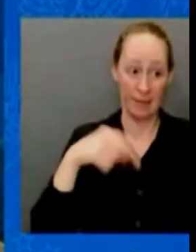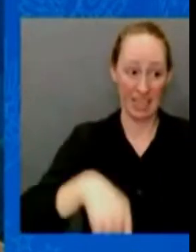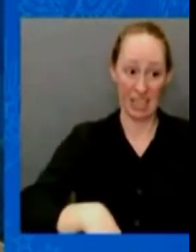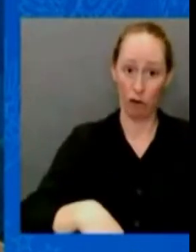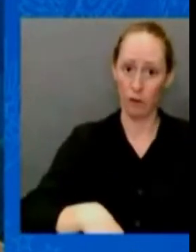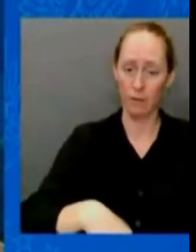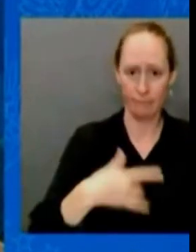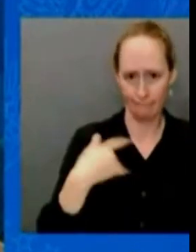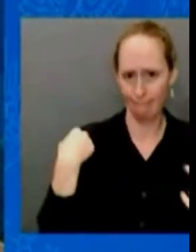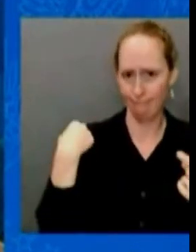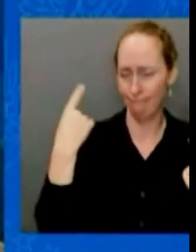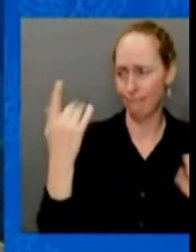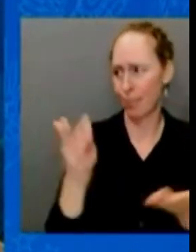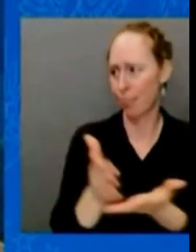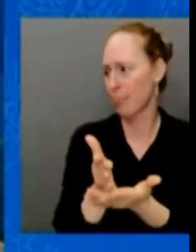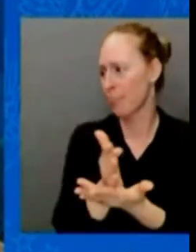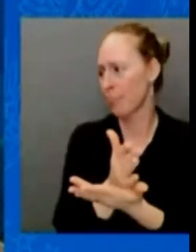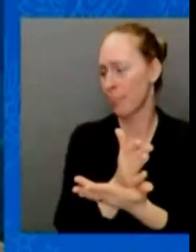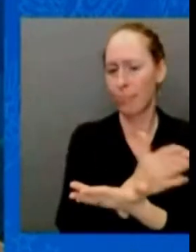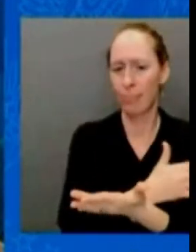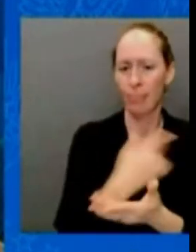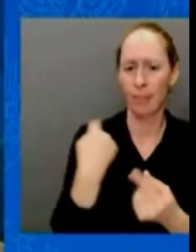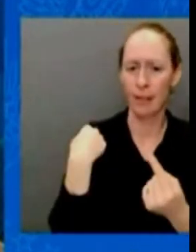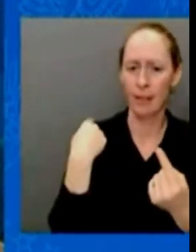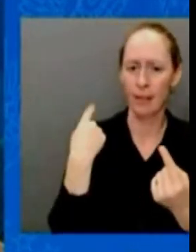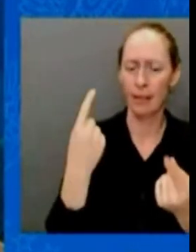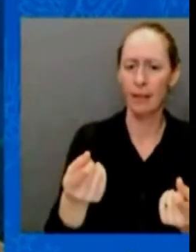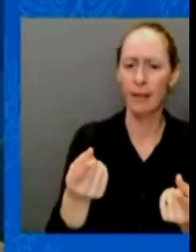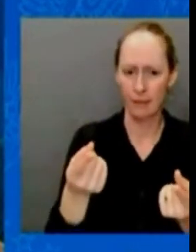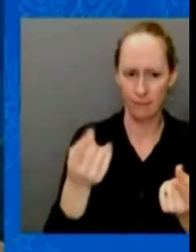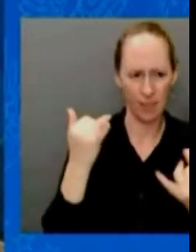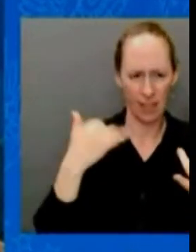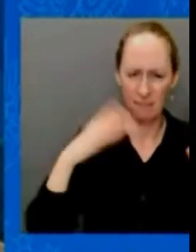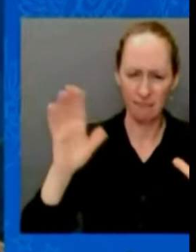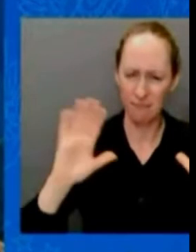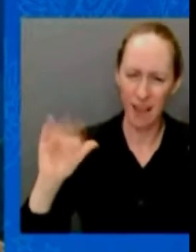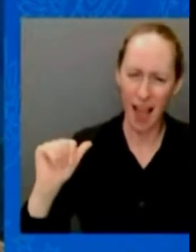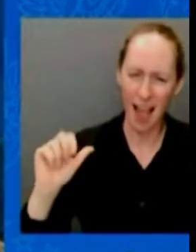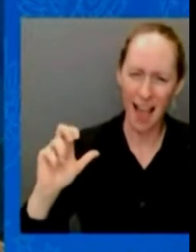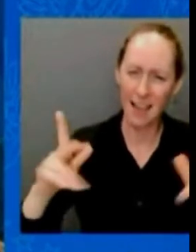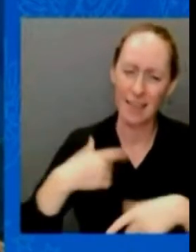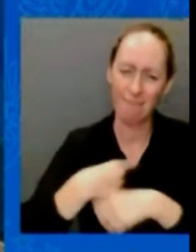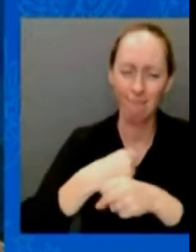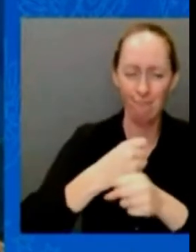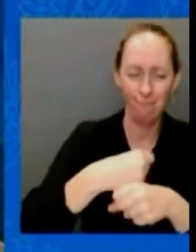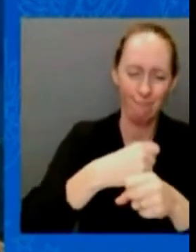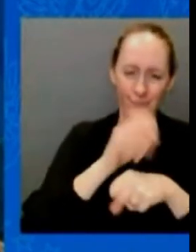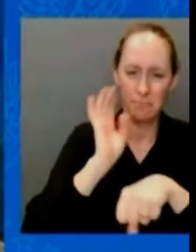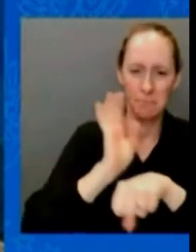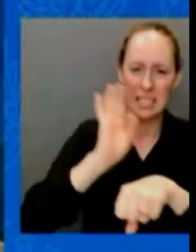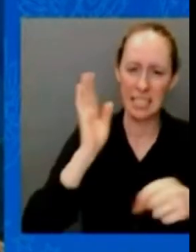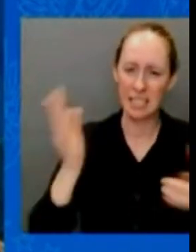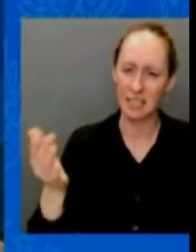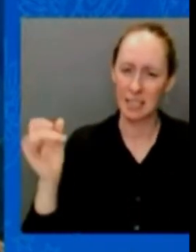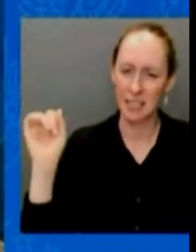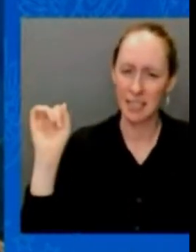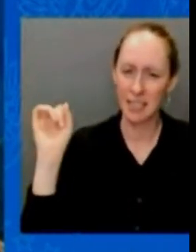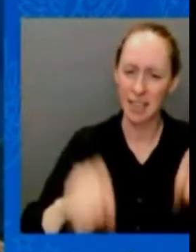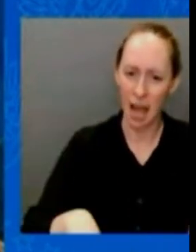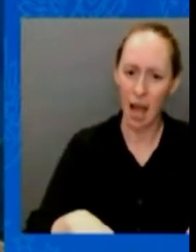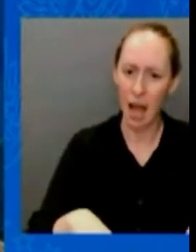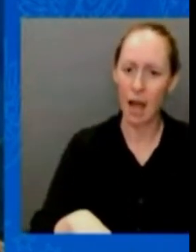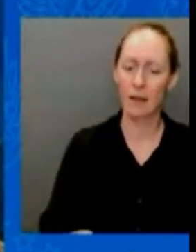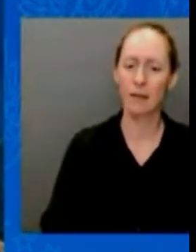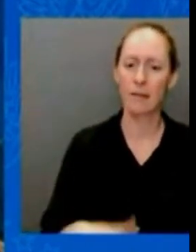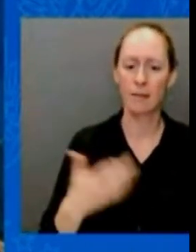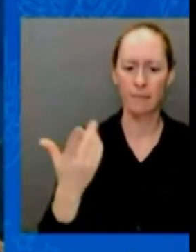manufacturer of semiconductor chips, and you will be. And you're going to do it here. But what you have done to my community, to my state, is something I will go to my